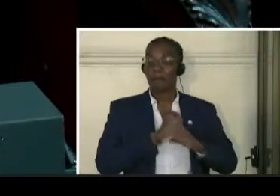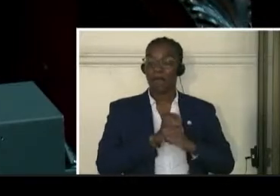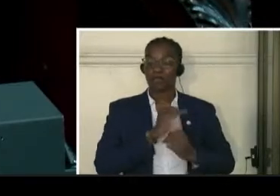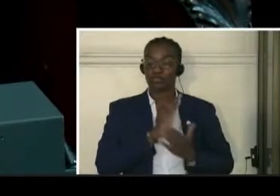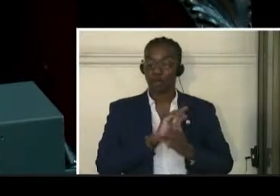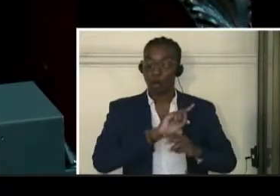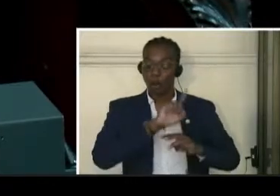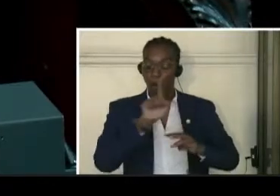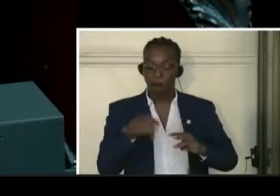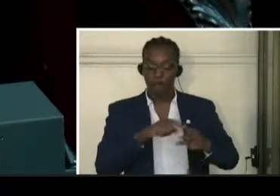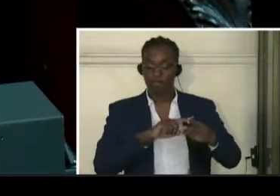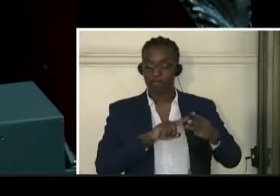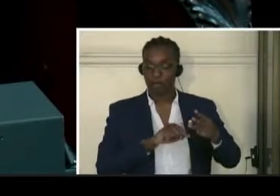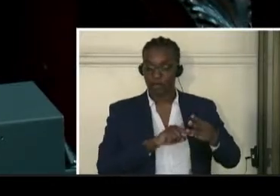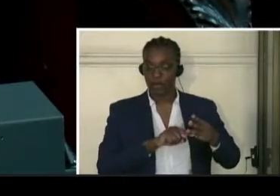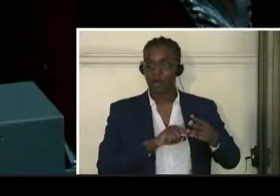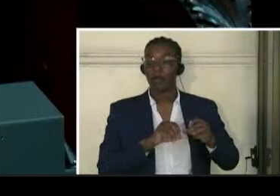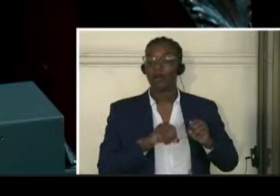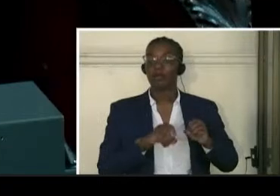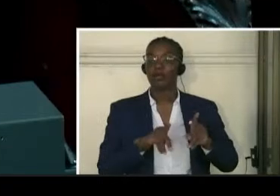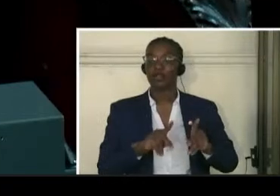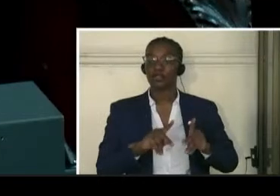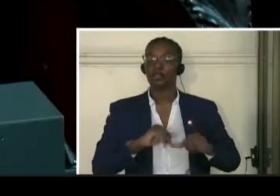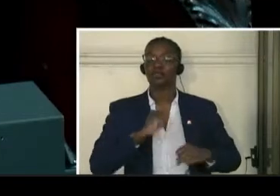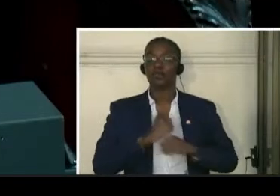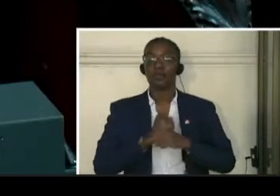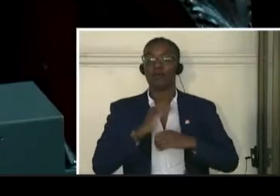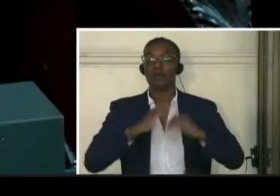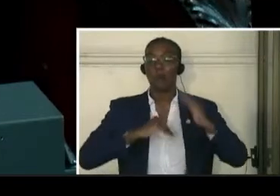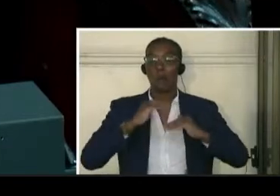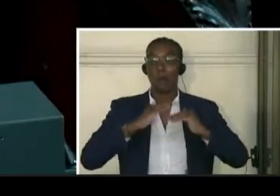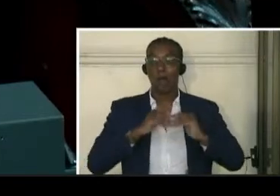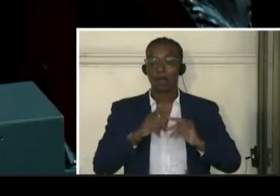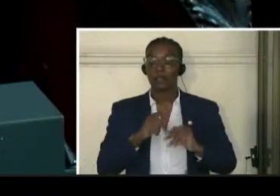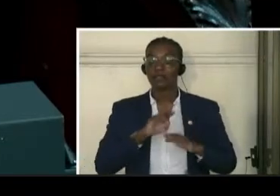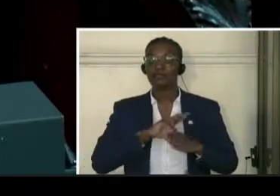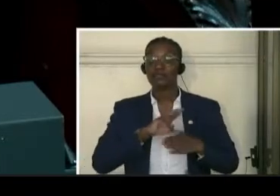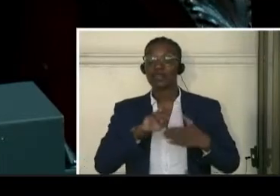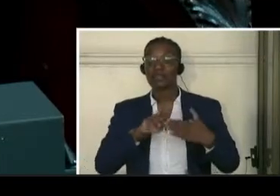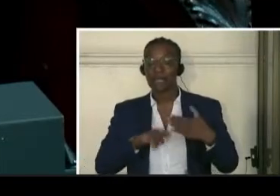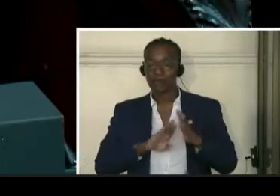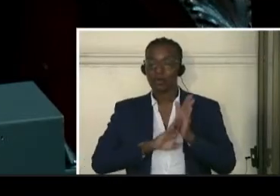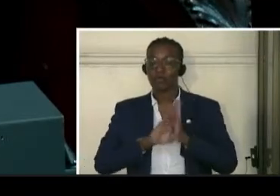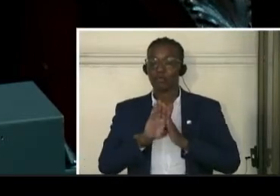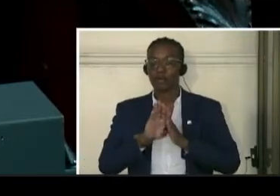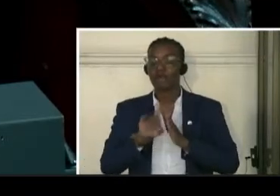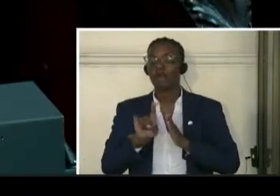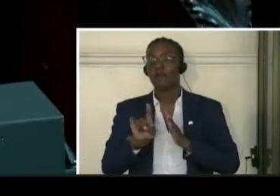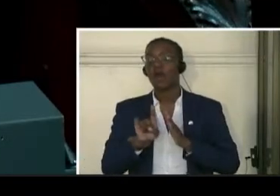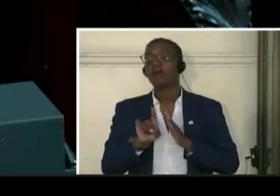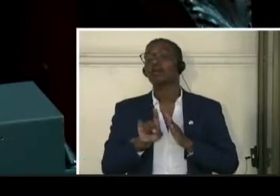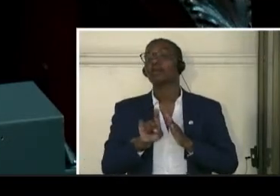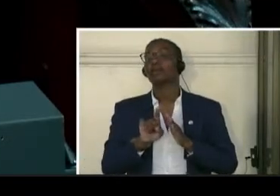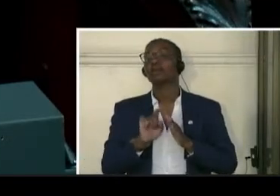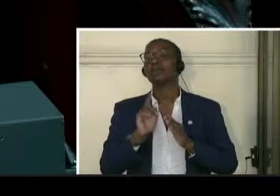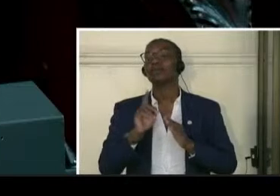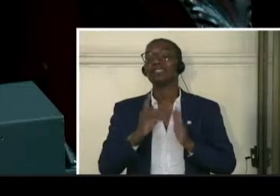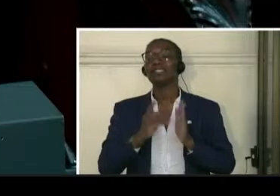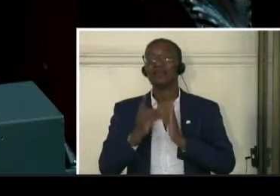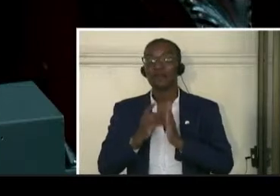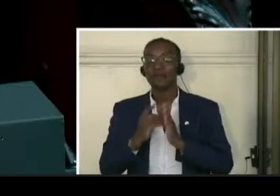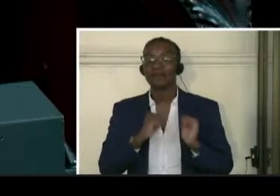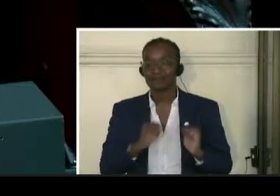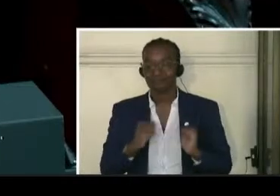only training provision, but opportunity to undertake construction work as a result of improving their CIDP grading and developing